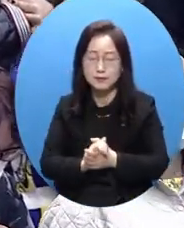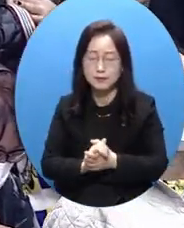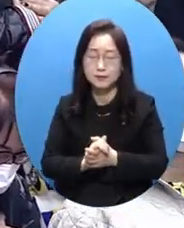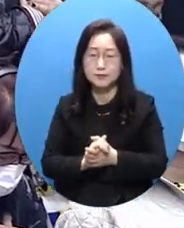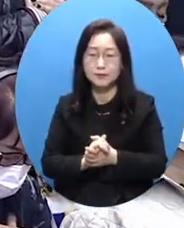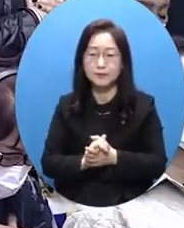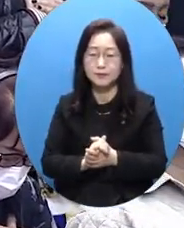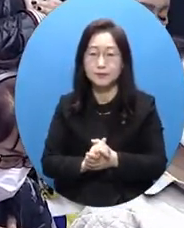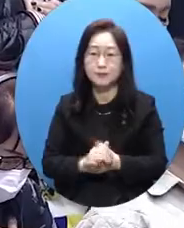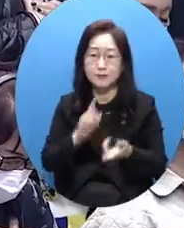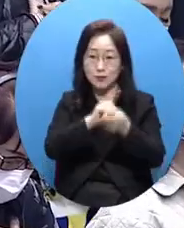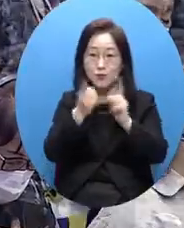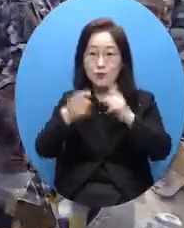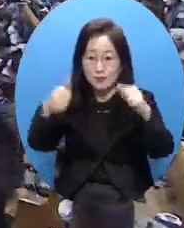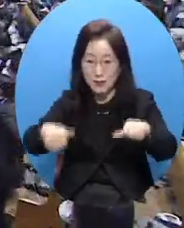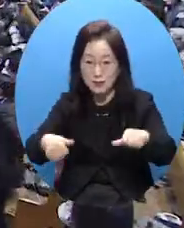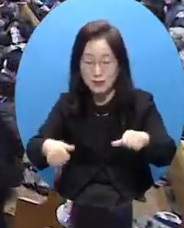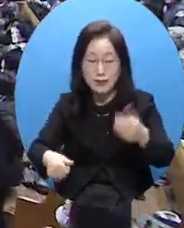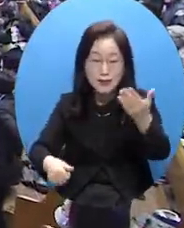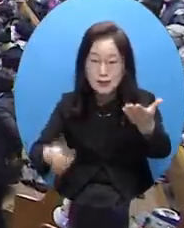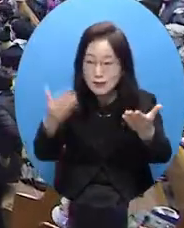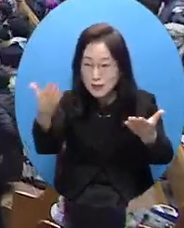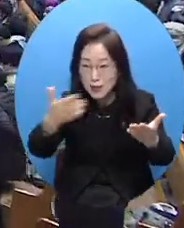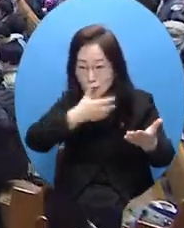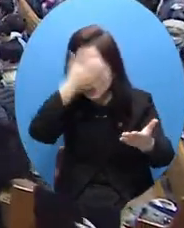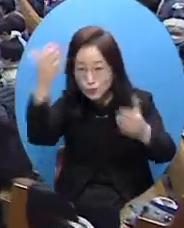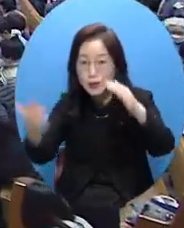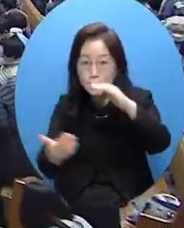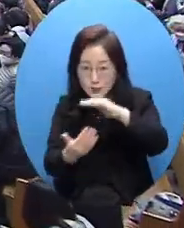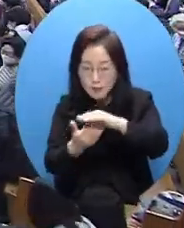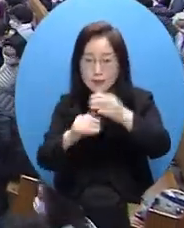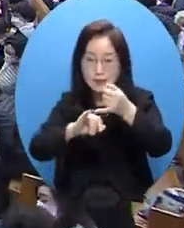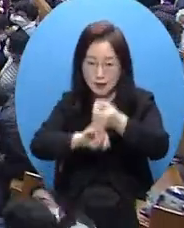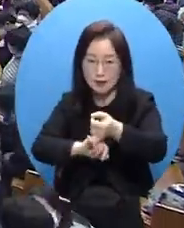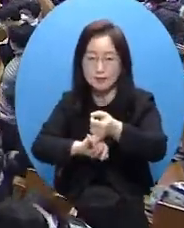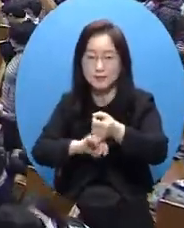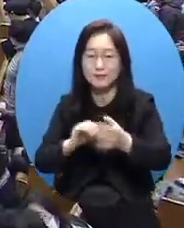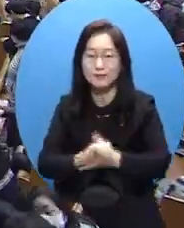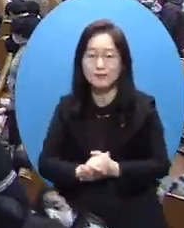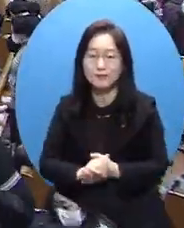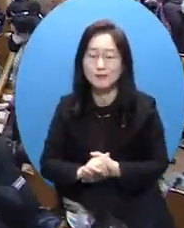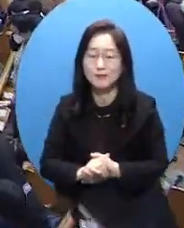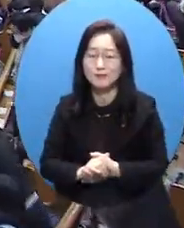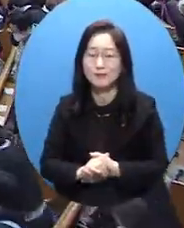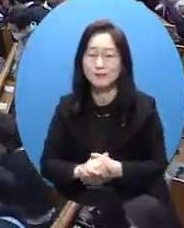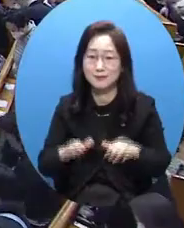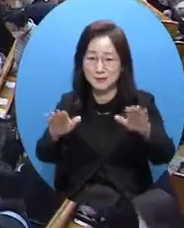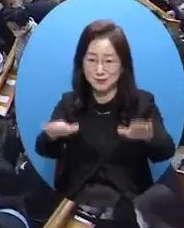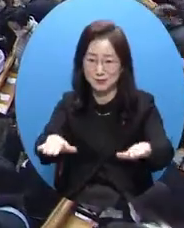pray amen please see each other your dream will come true